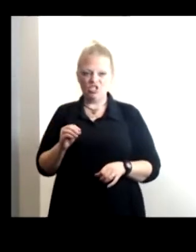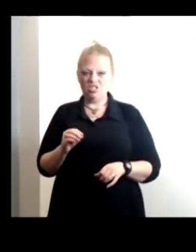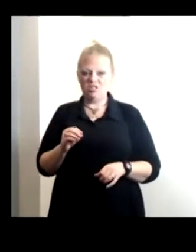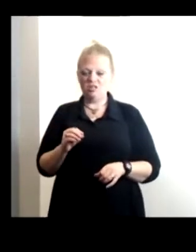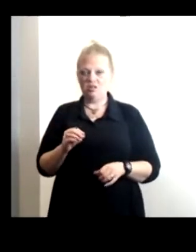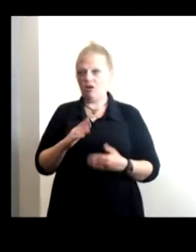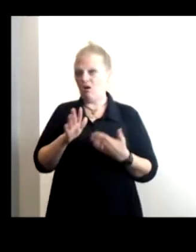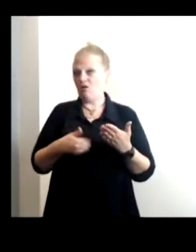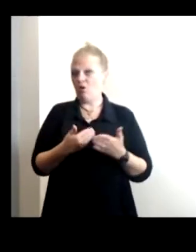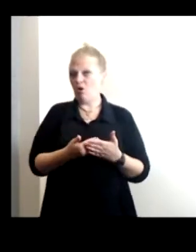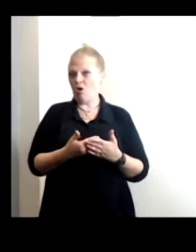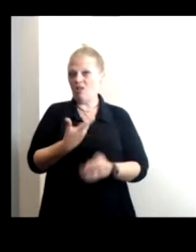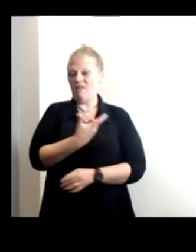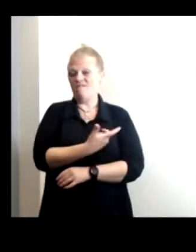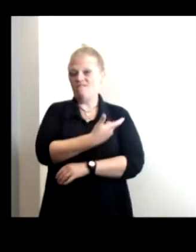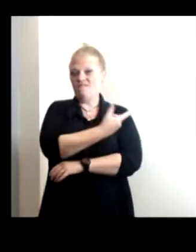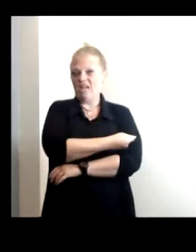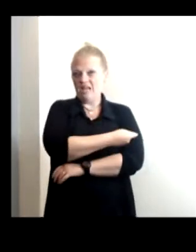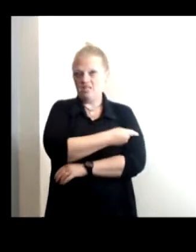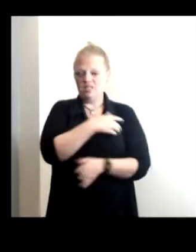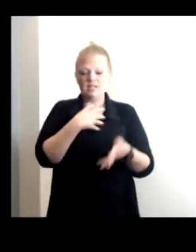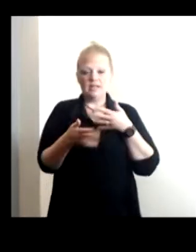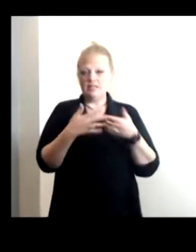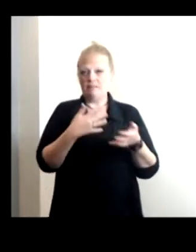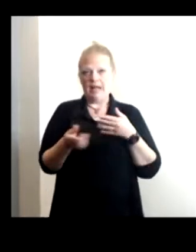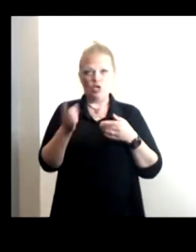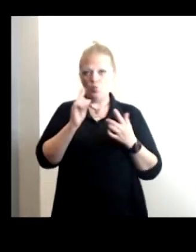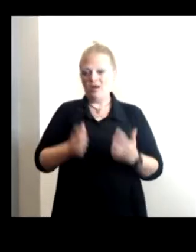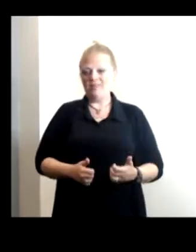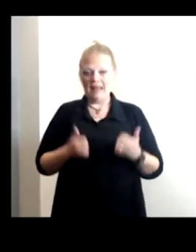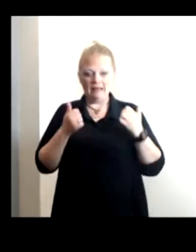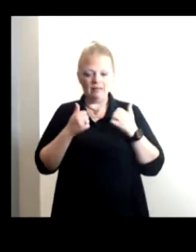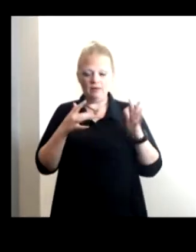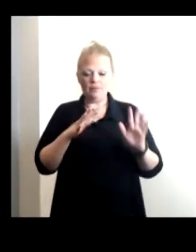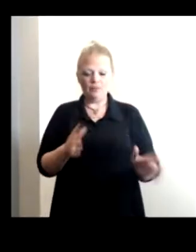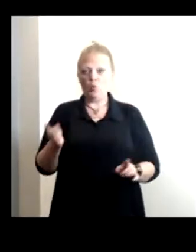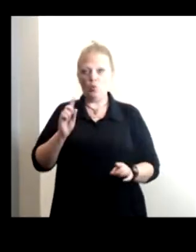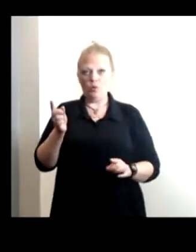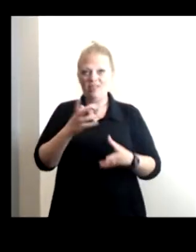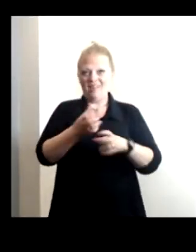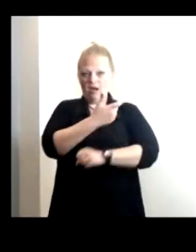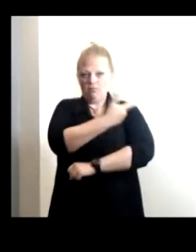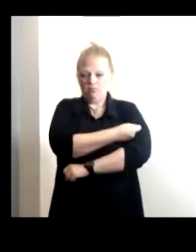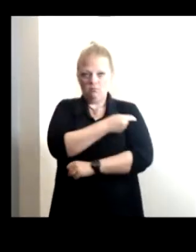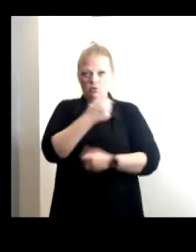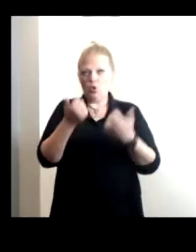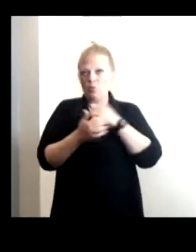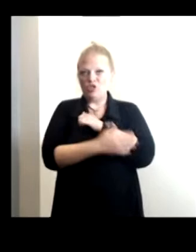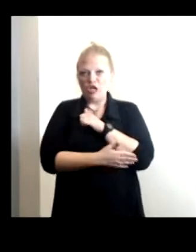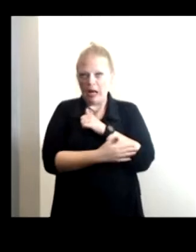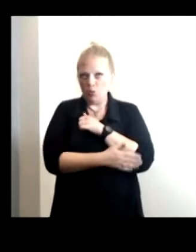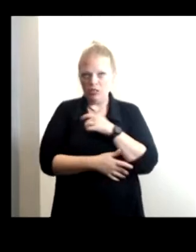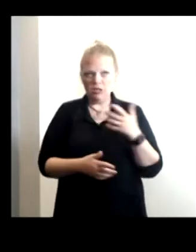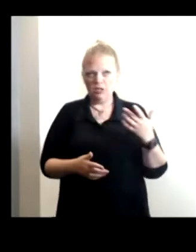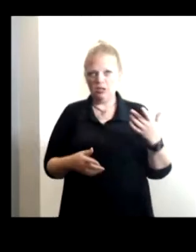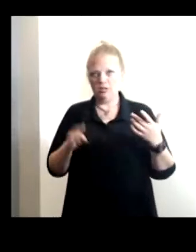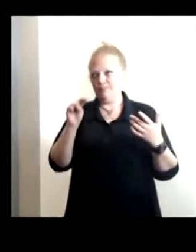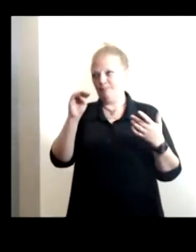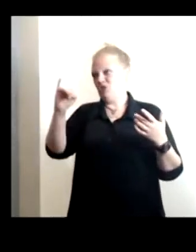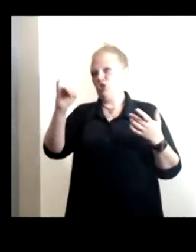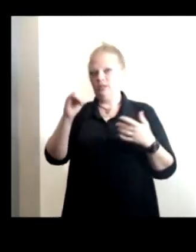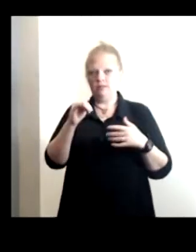all vaccinated regardless of whether they got vaccinated in Erie County, Niagara County, or for that matter,